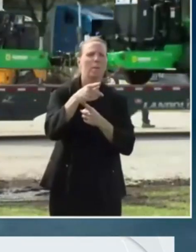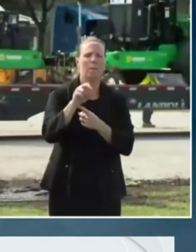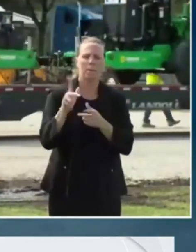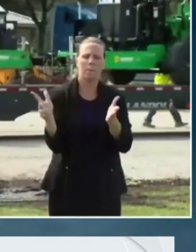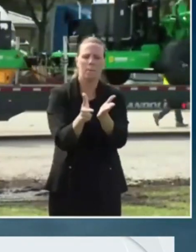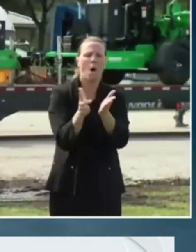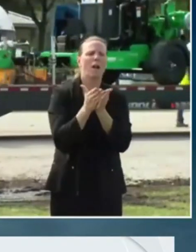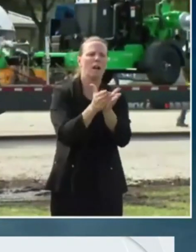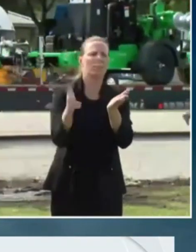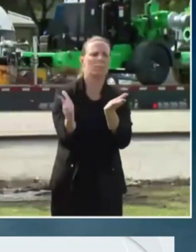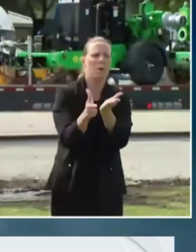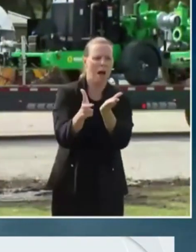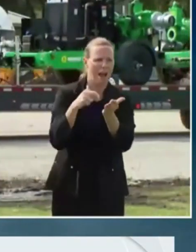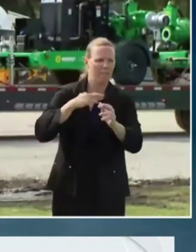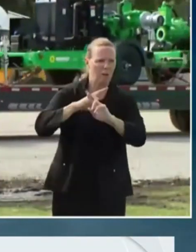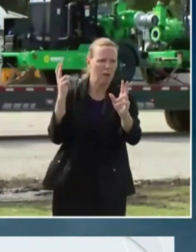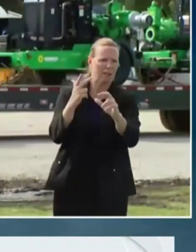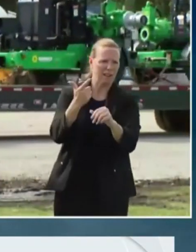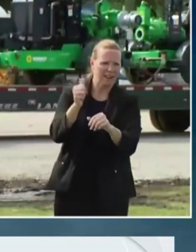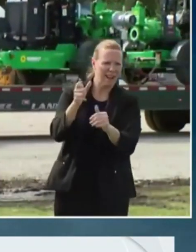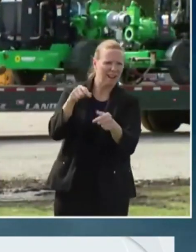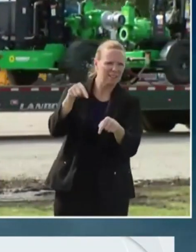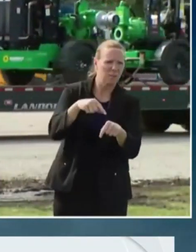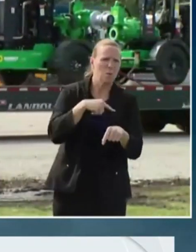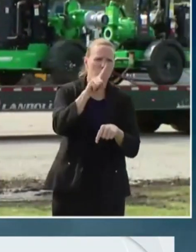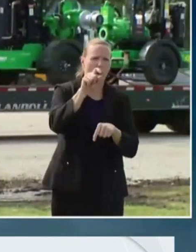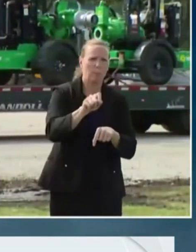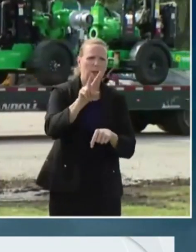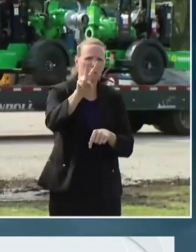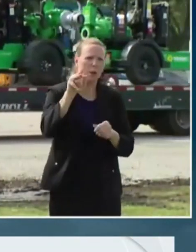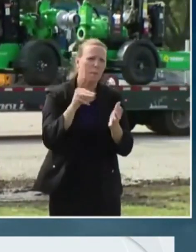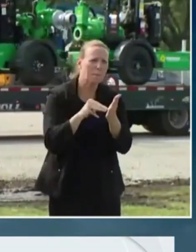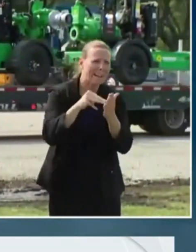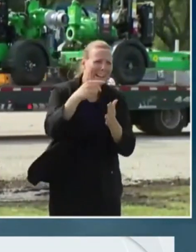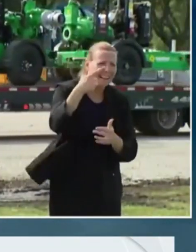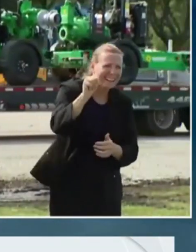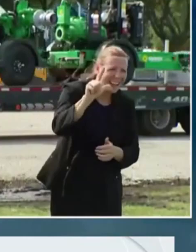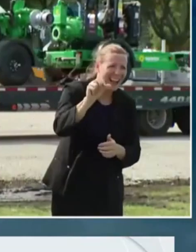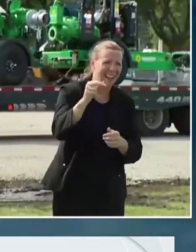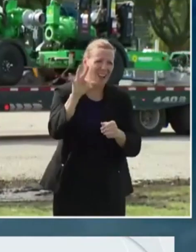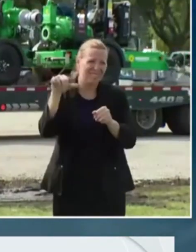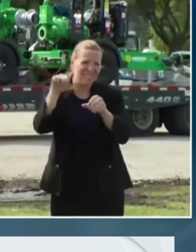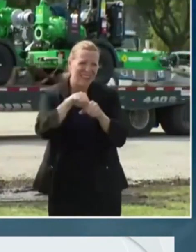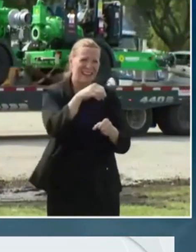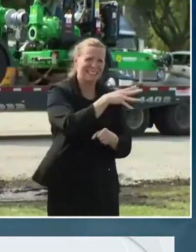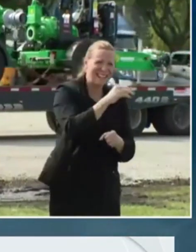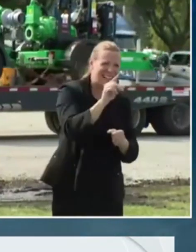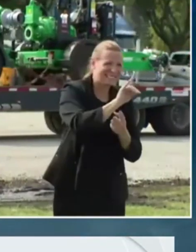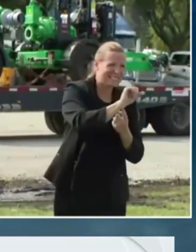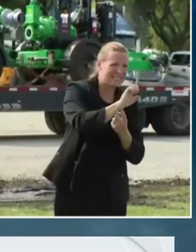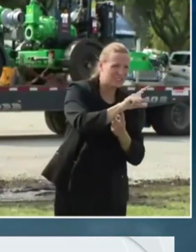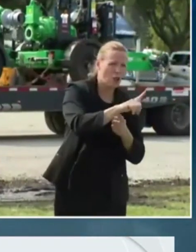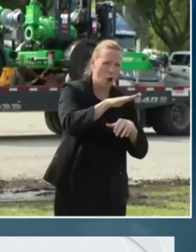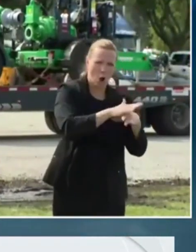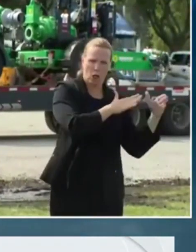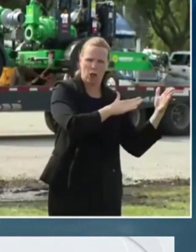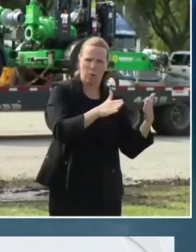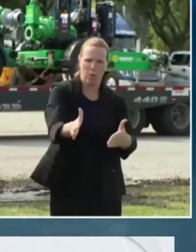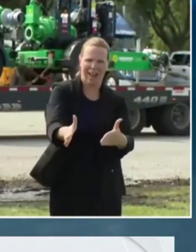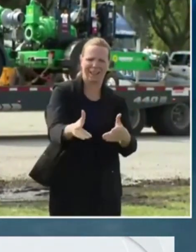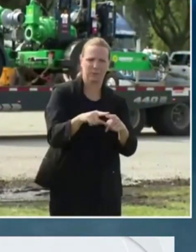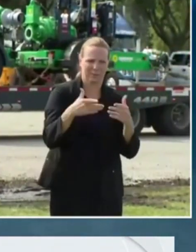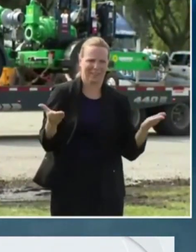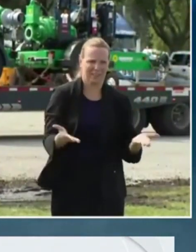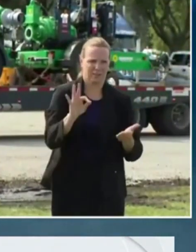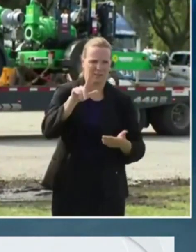another 1.2 million gallons of both diesel and gas that are currently en route to the state. Now, I know there's been